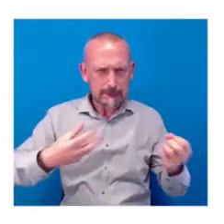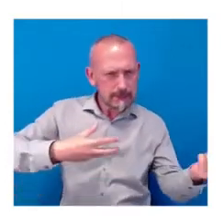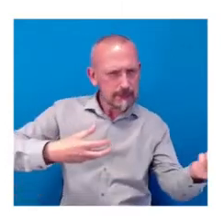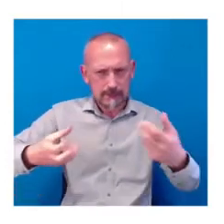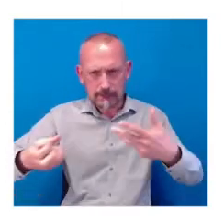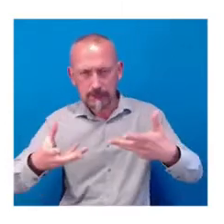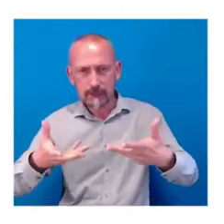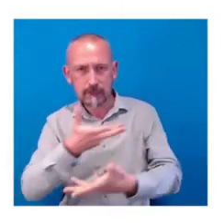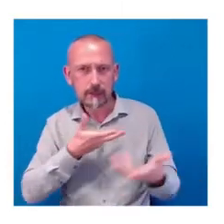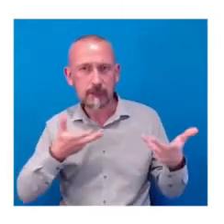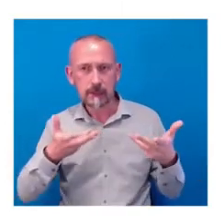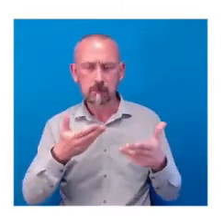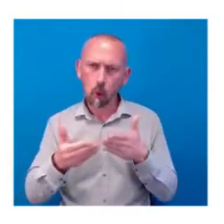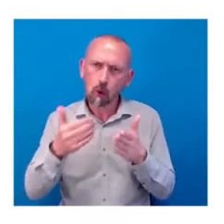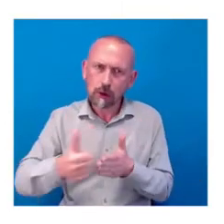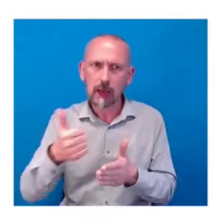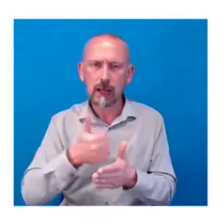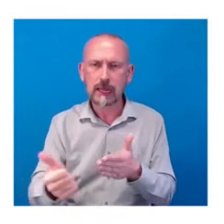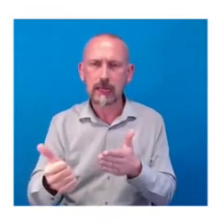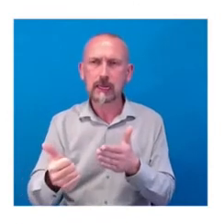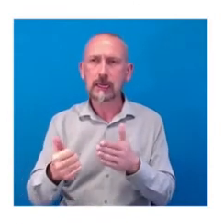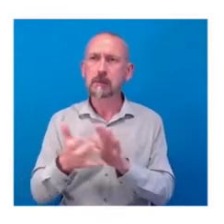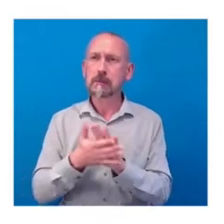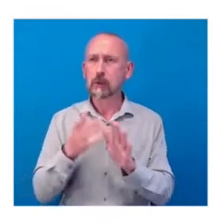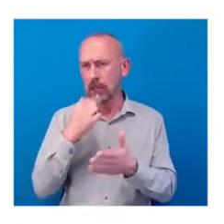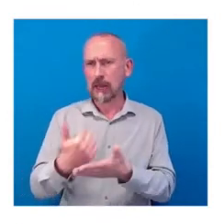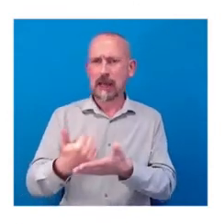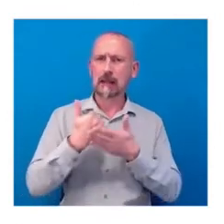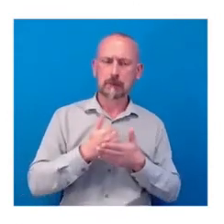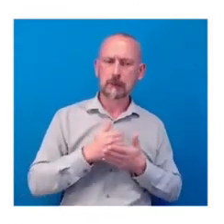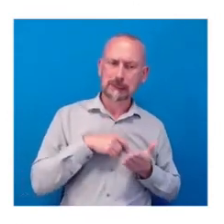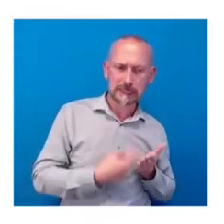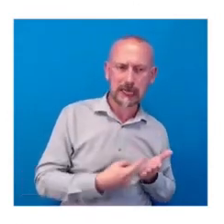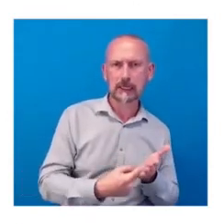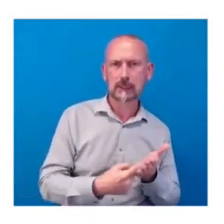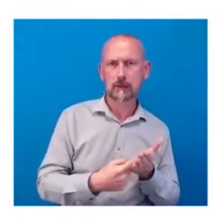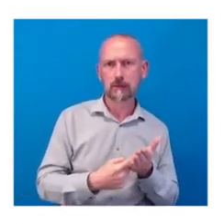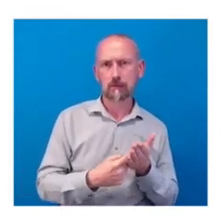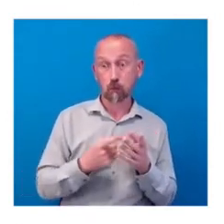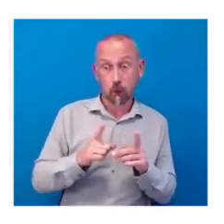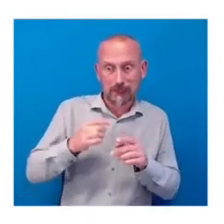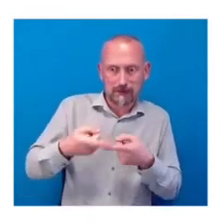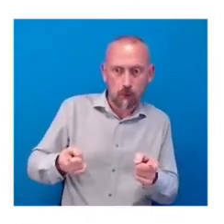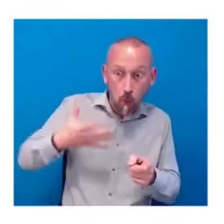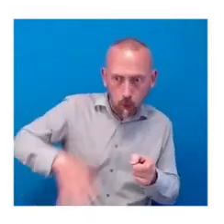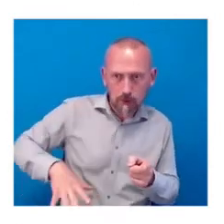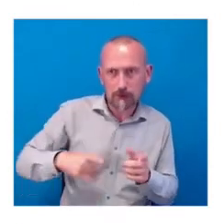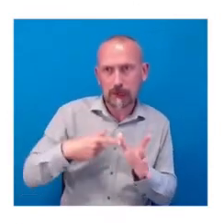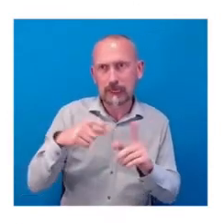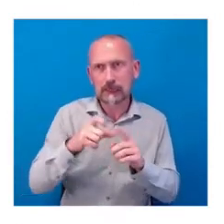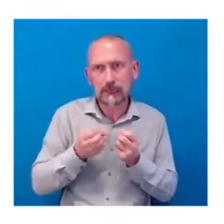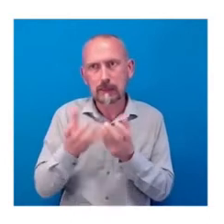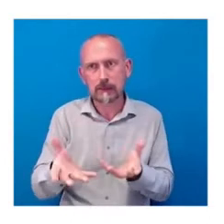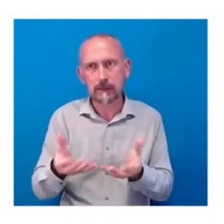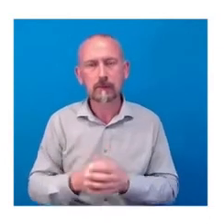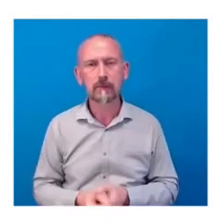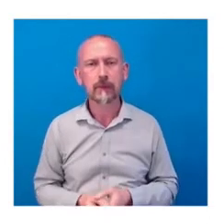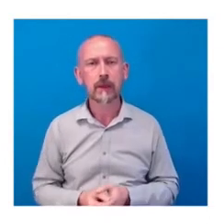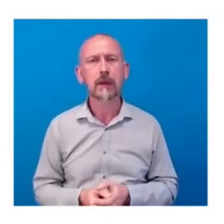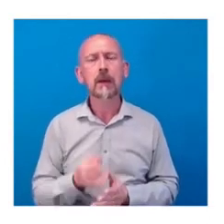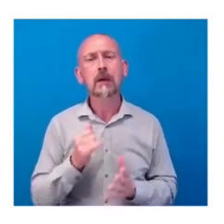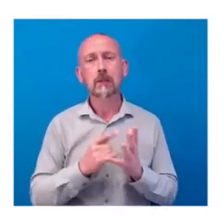based on what today's users want their AD to provide. So one of the biggest problems one of the biggest